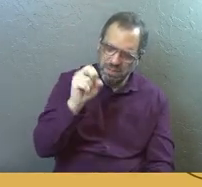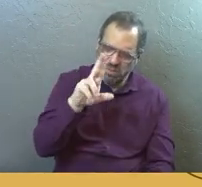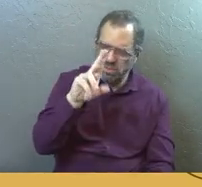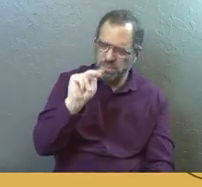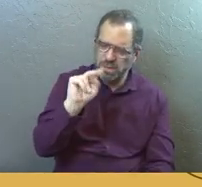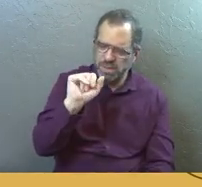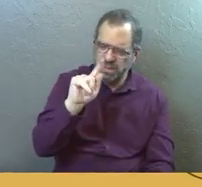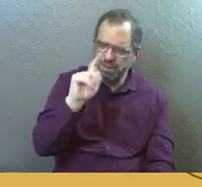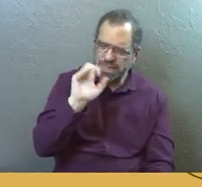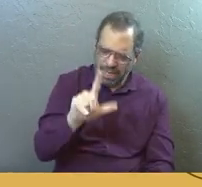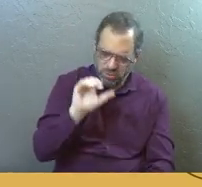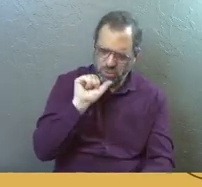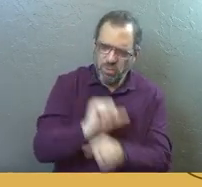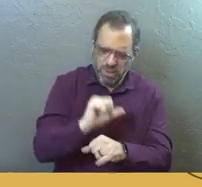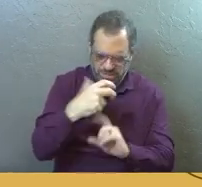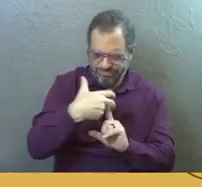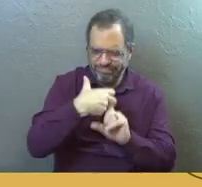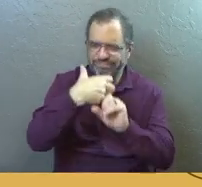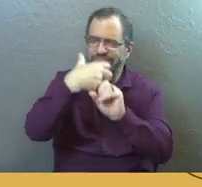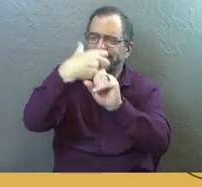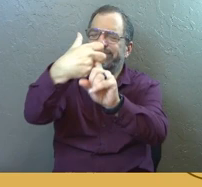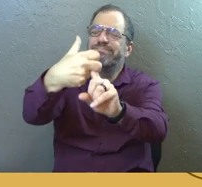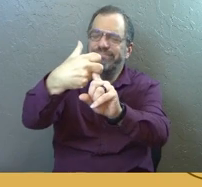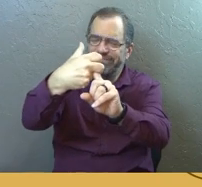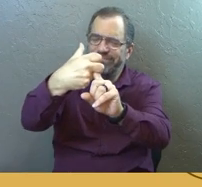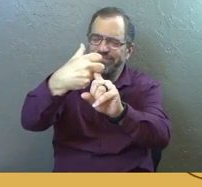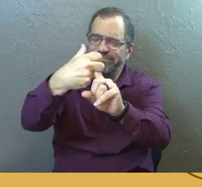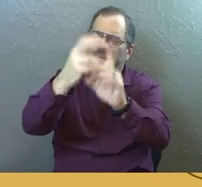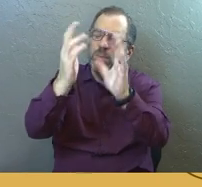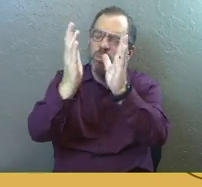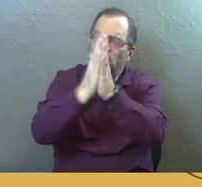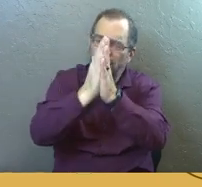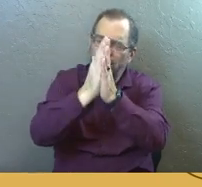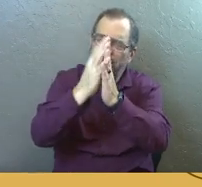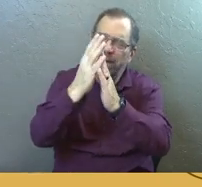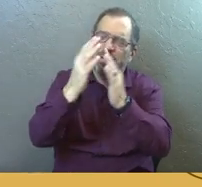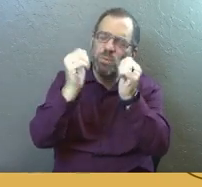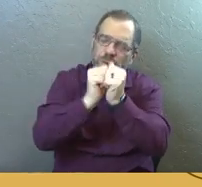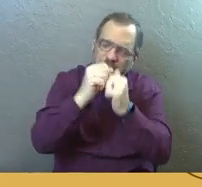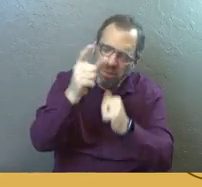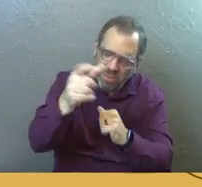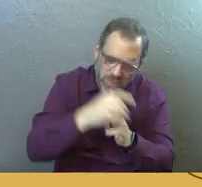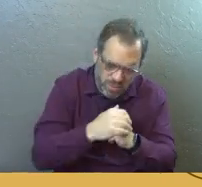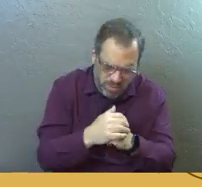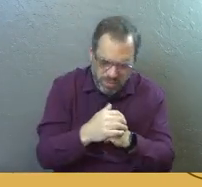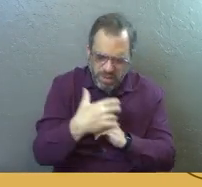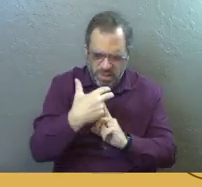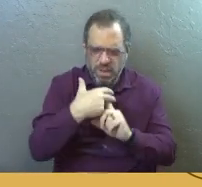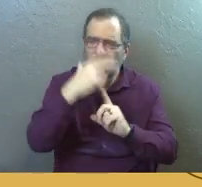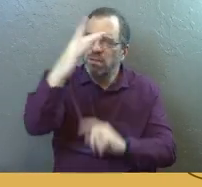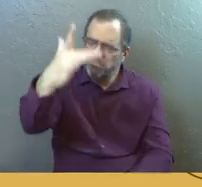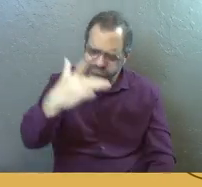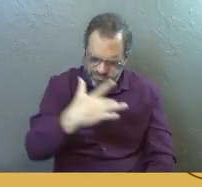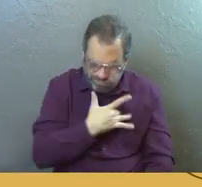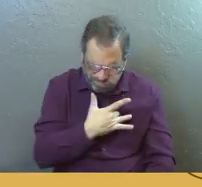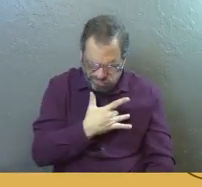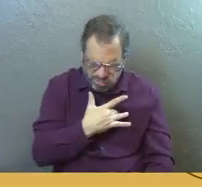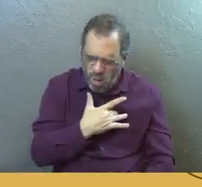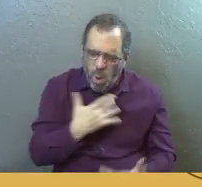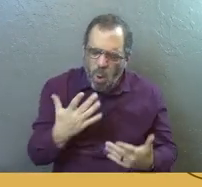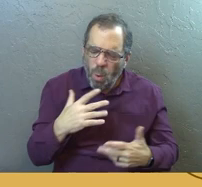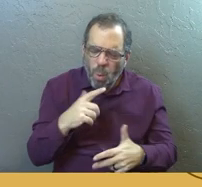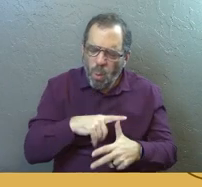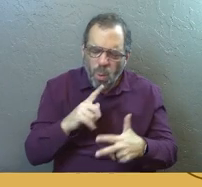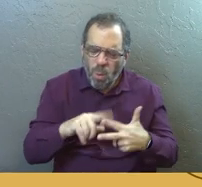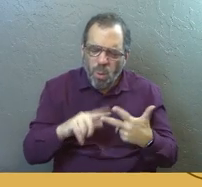you draw us to yourself? Would you draw us to prayer? Would you speak to us on what kind of fast we